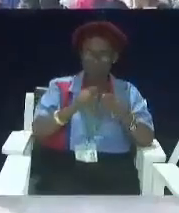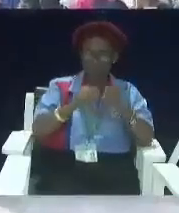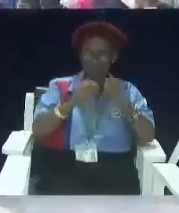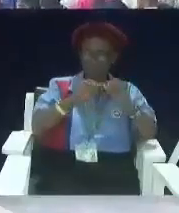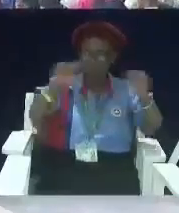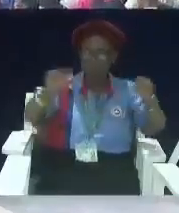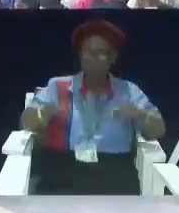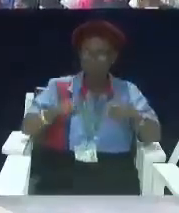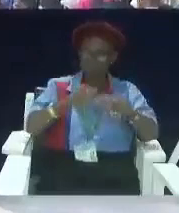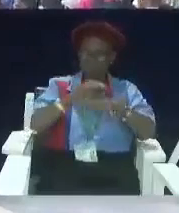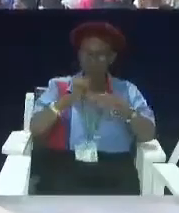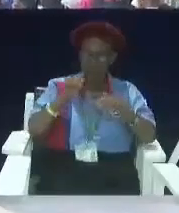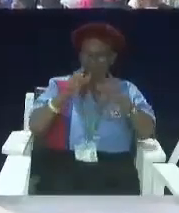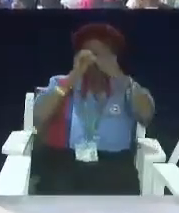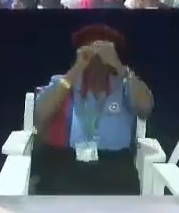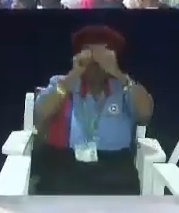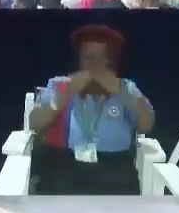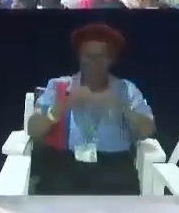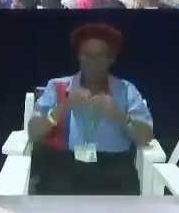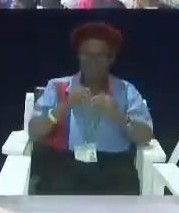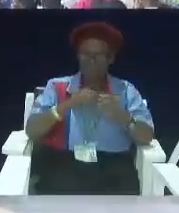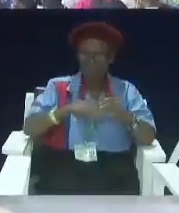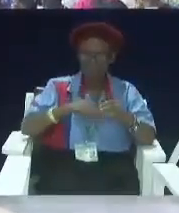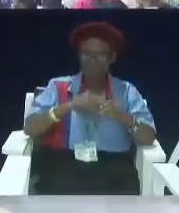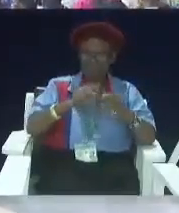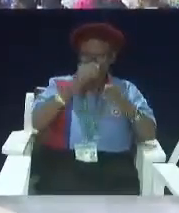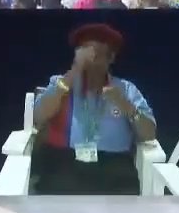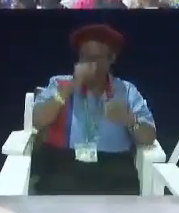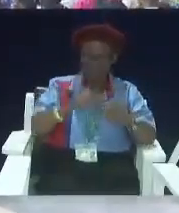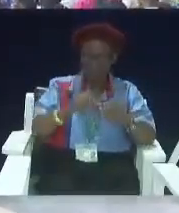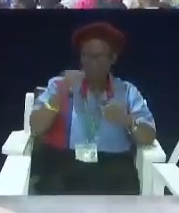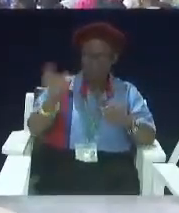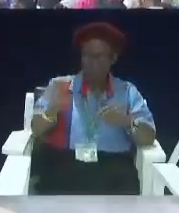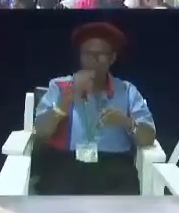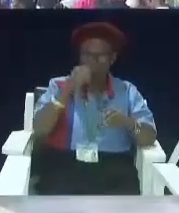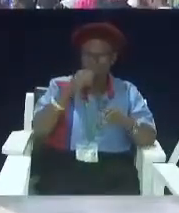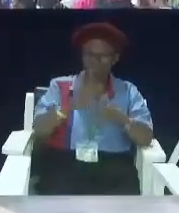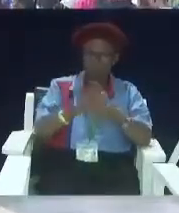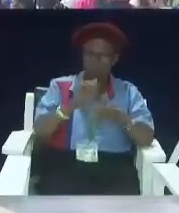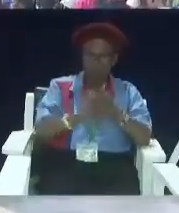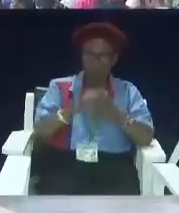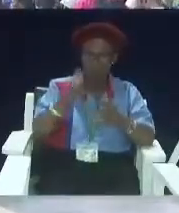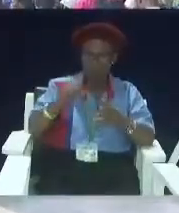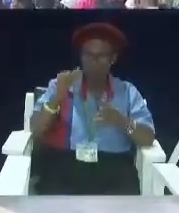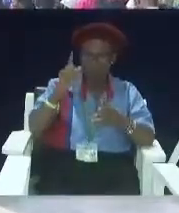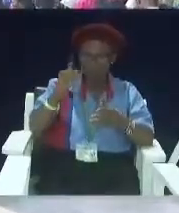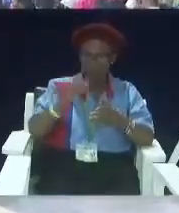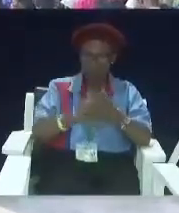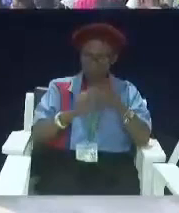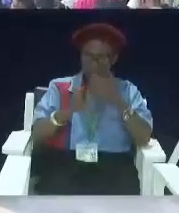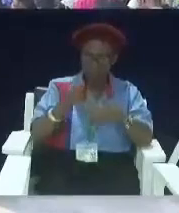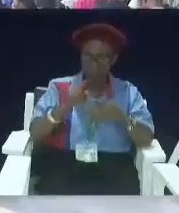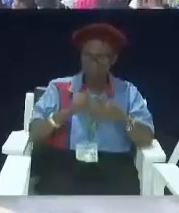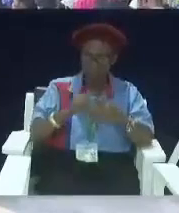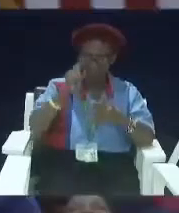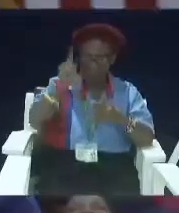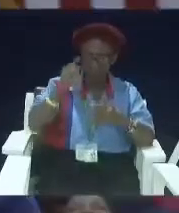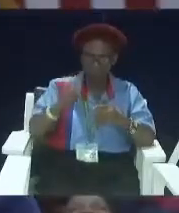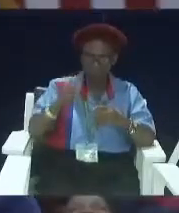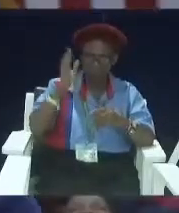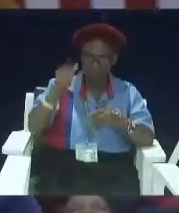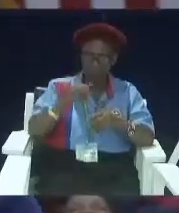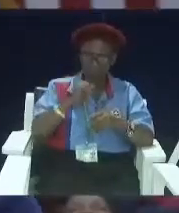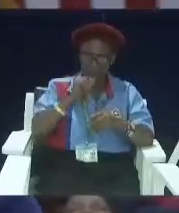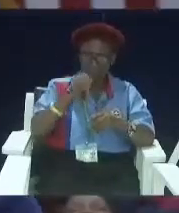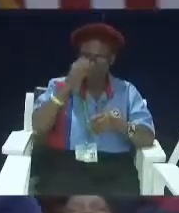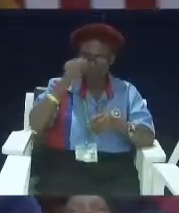Father, please remember your promise that whosoever will come unto you, you will no wise cast out. I'm asking, Lord God